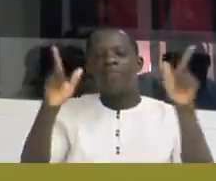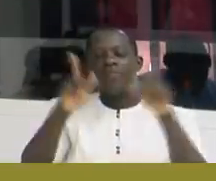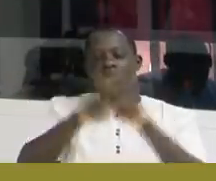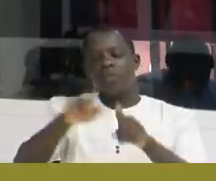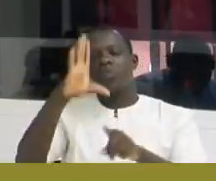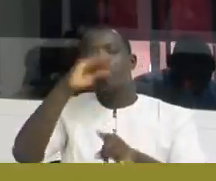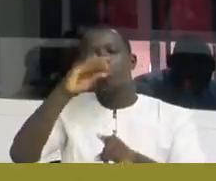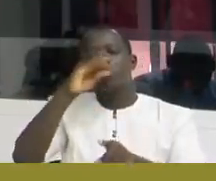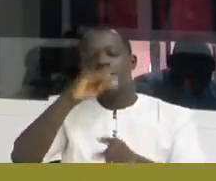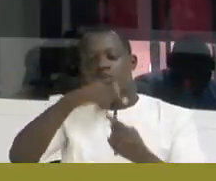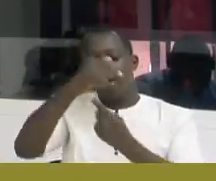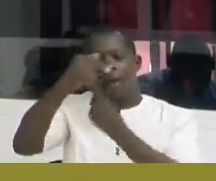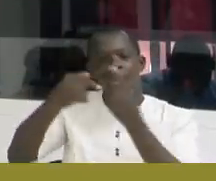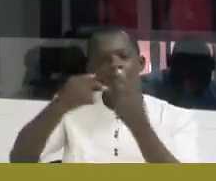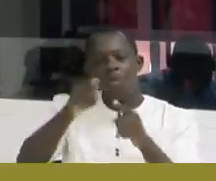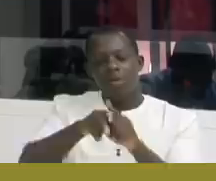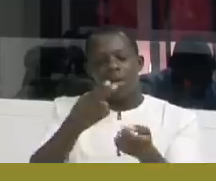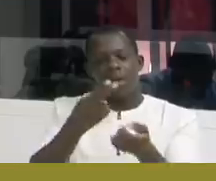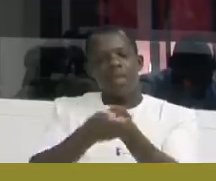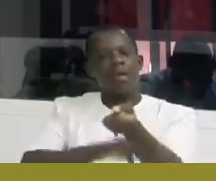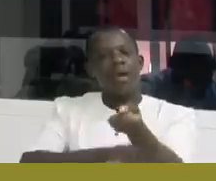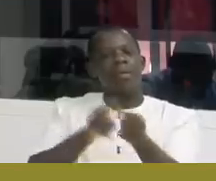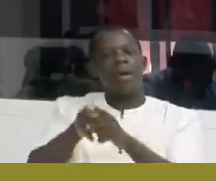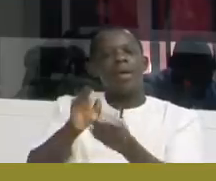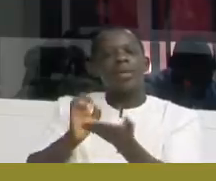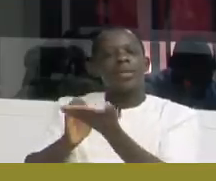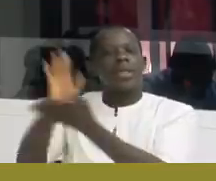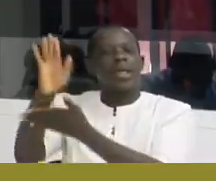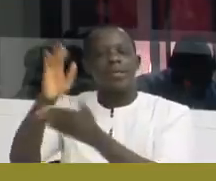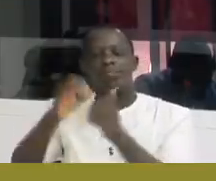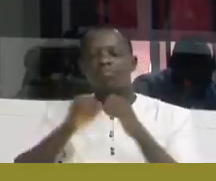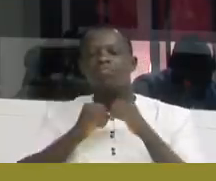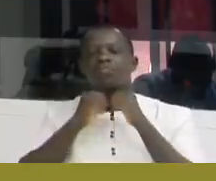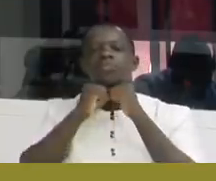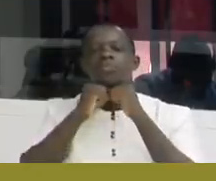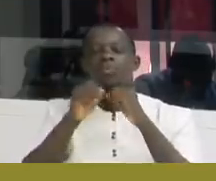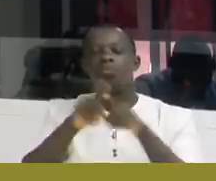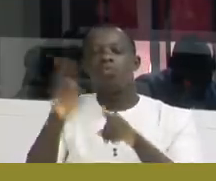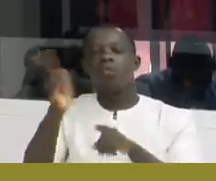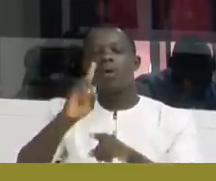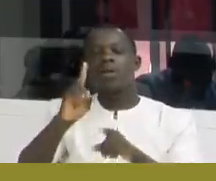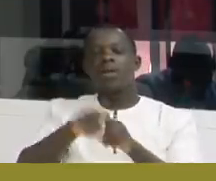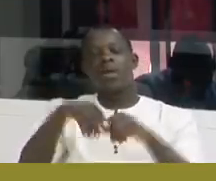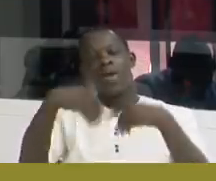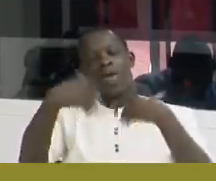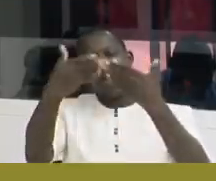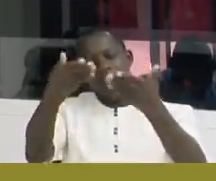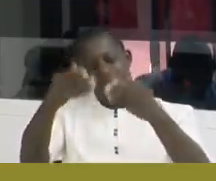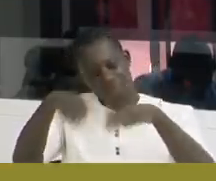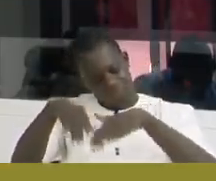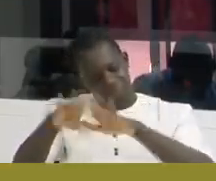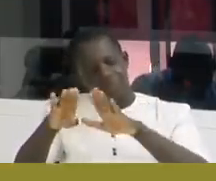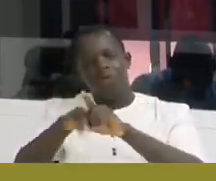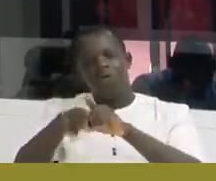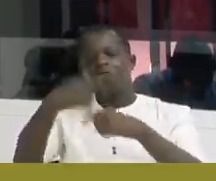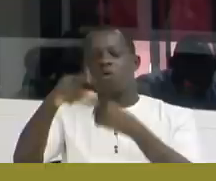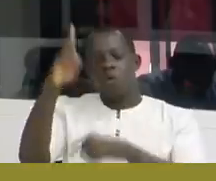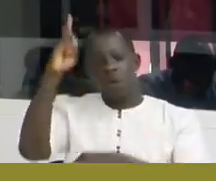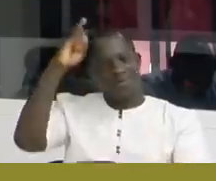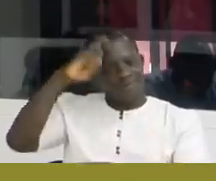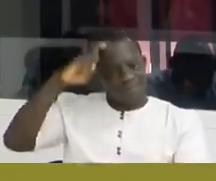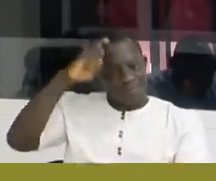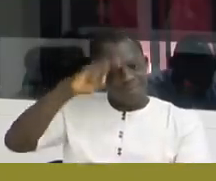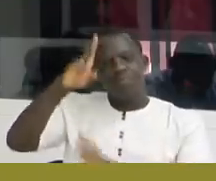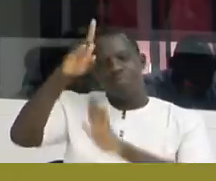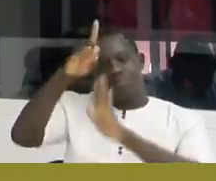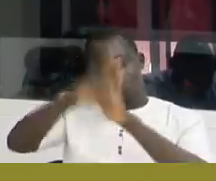about a ram being sent to Sanasabali as a gift for his naming ceremony,